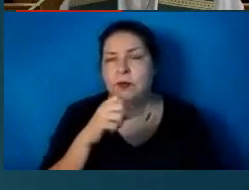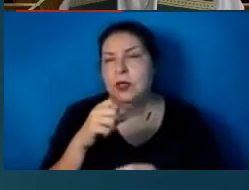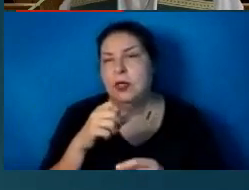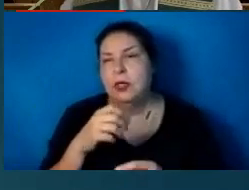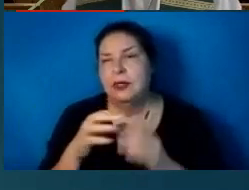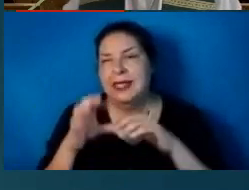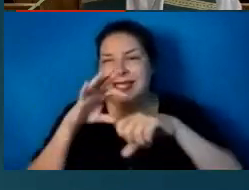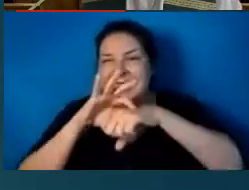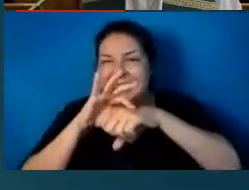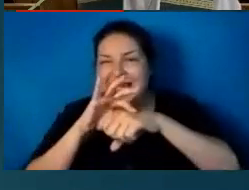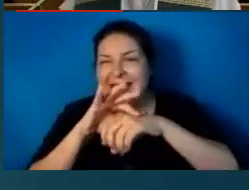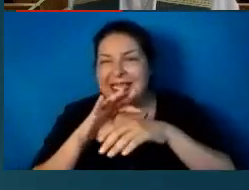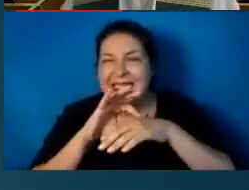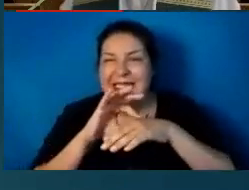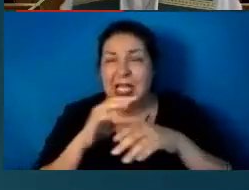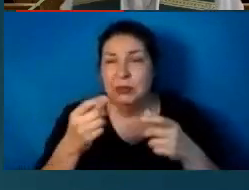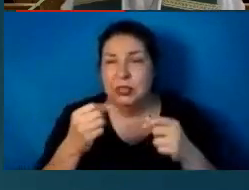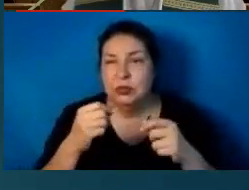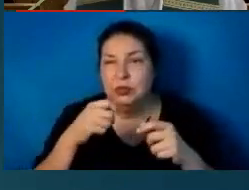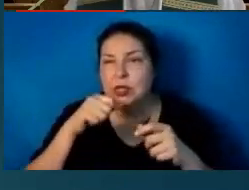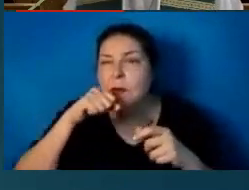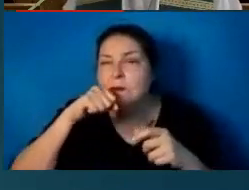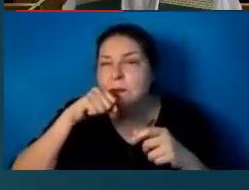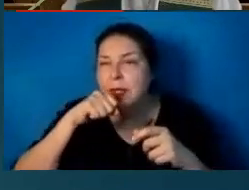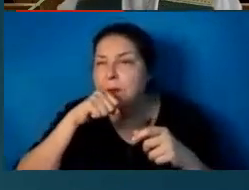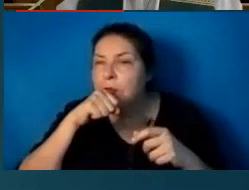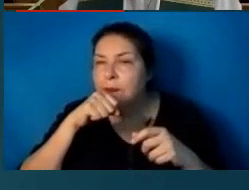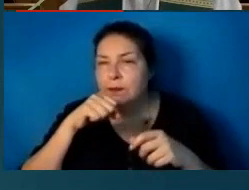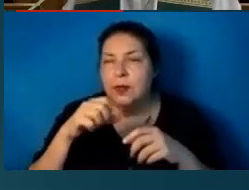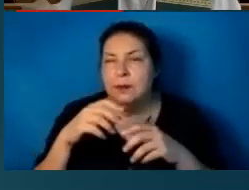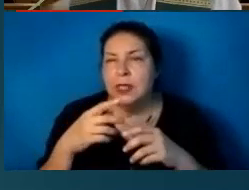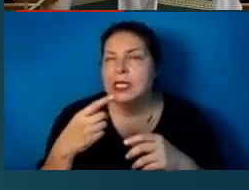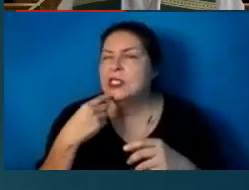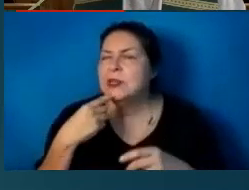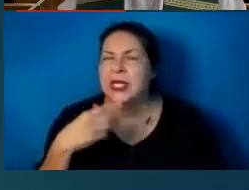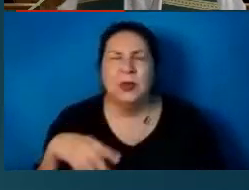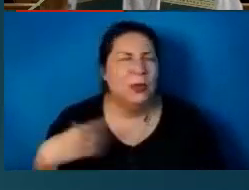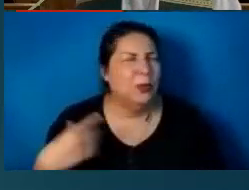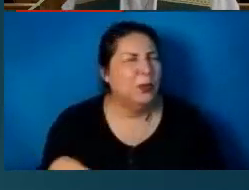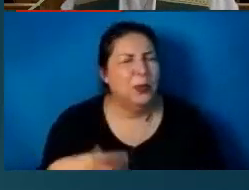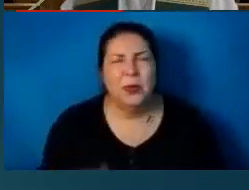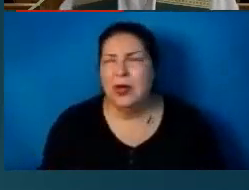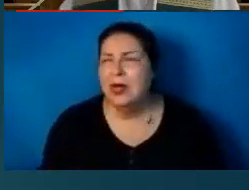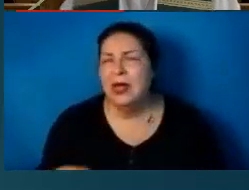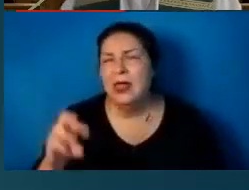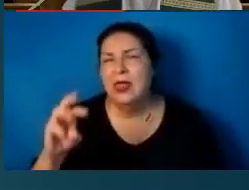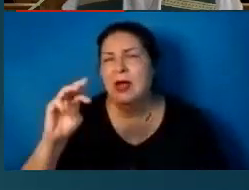marrow out. And she invariably would say, oh, the marrow's